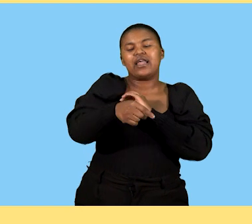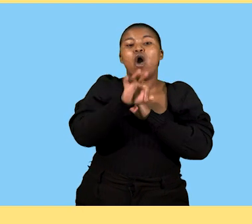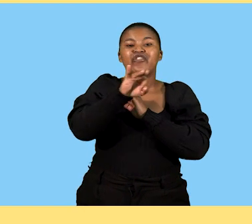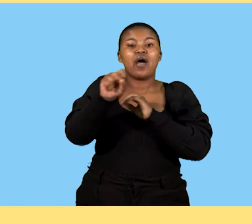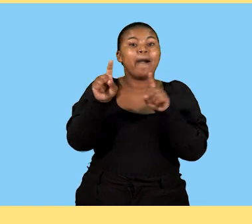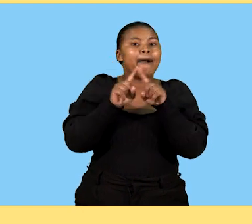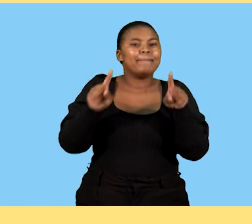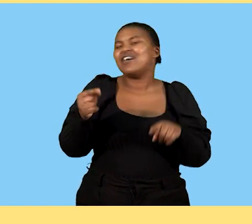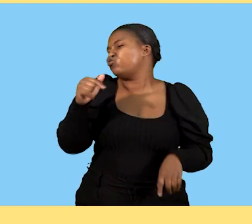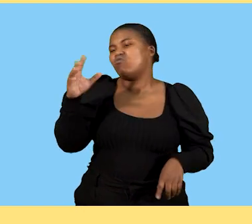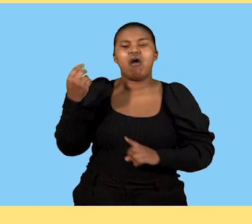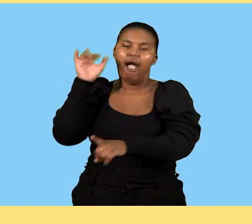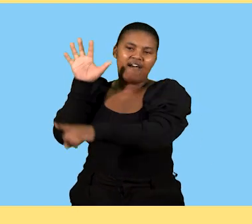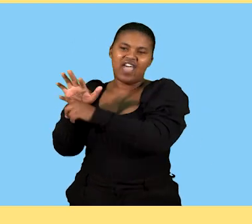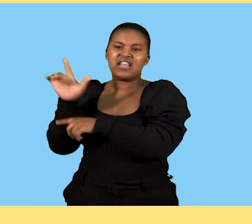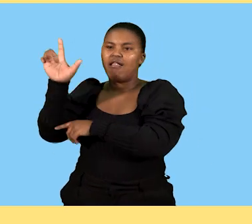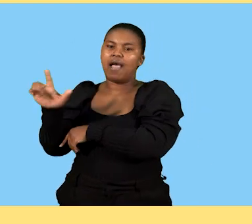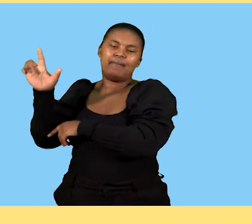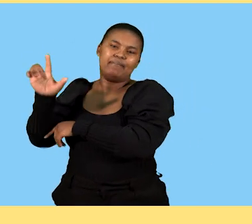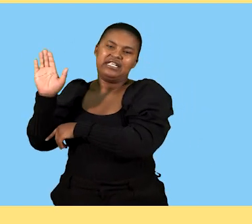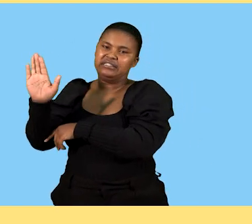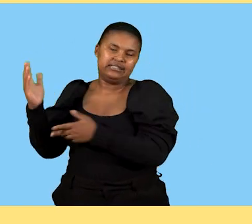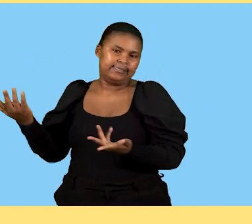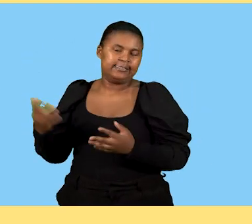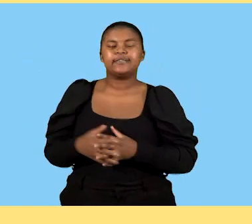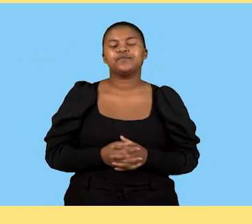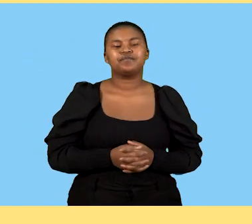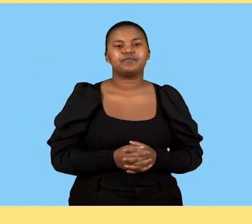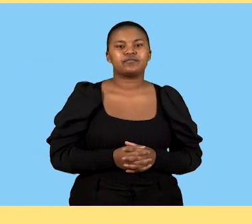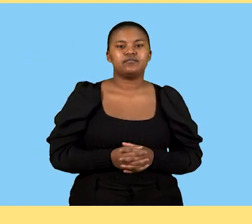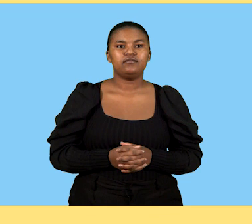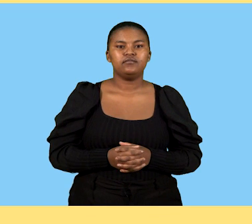30,300. However, there is no effect on my